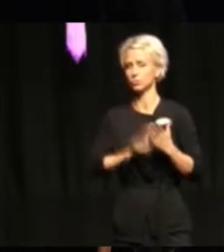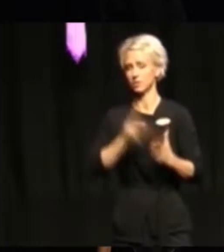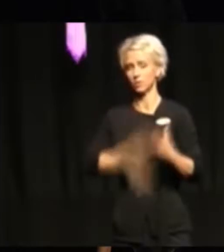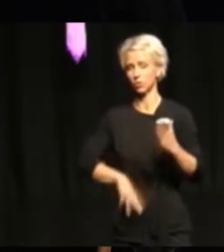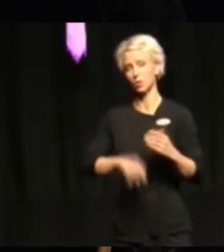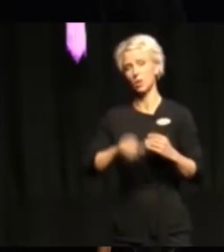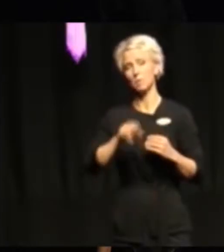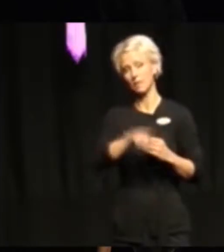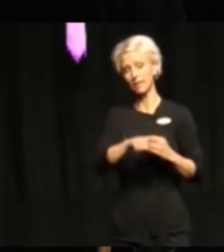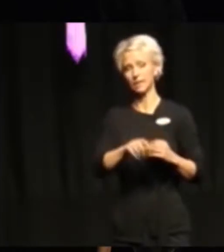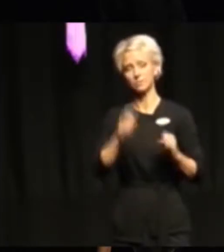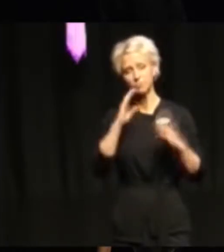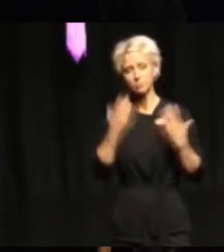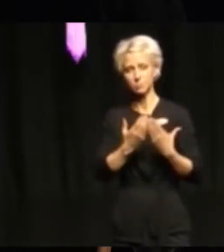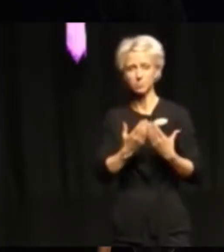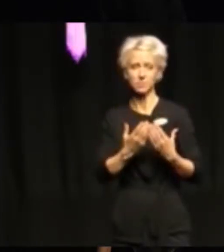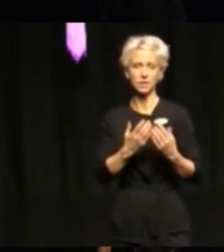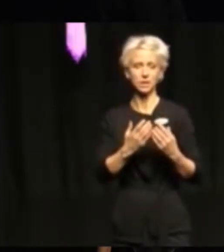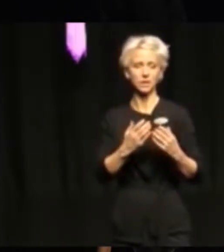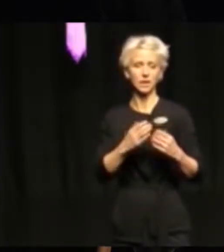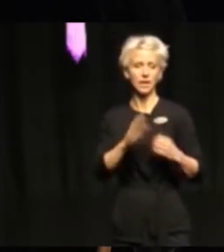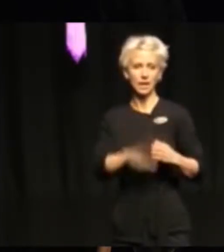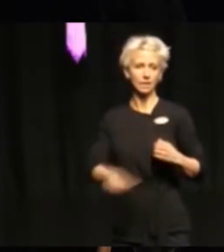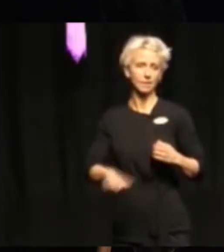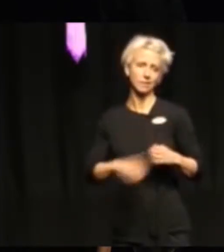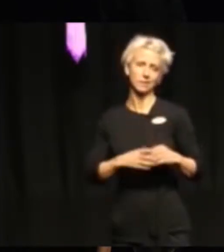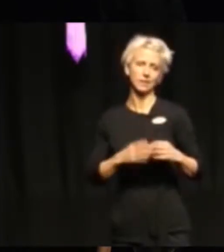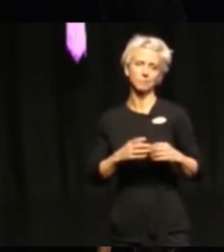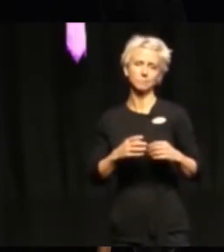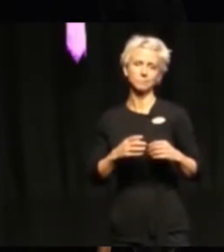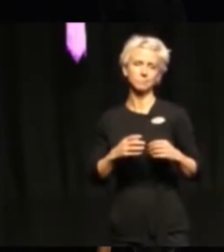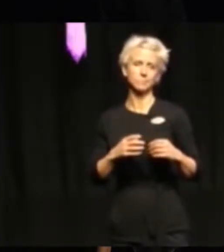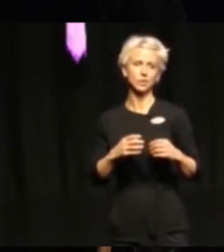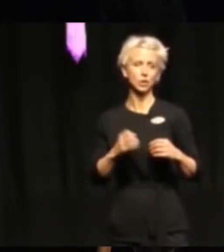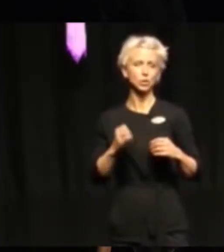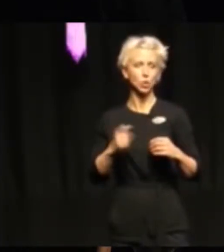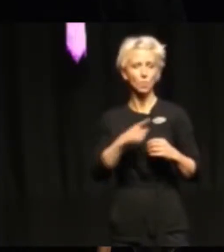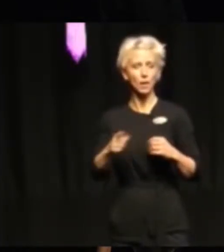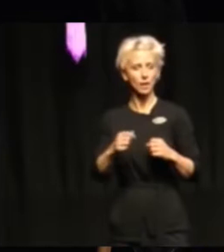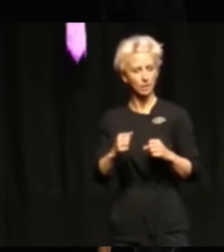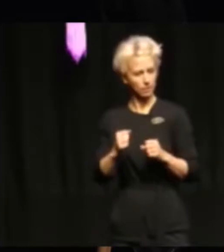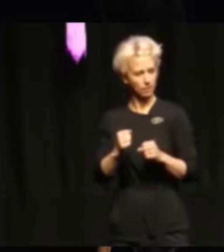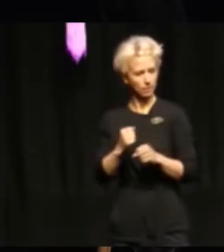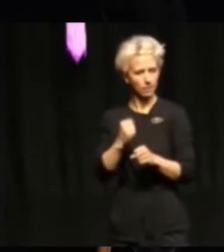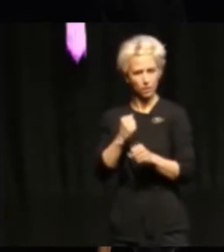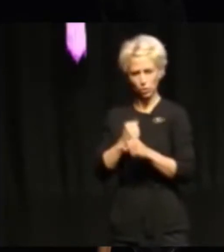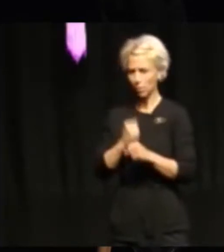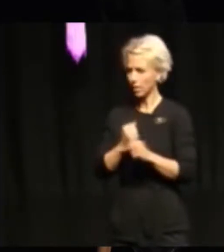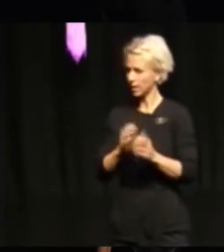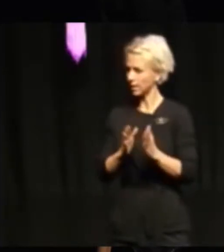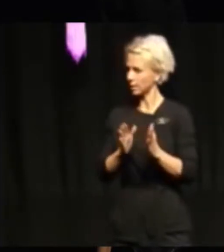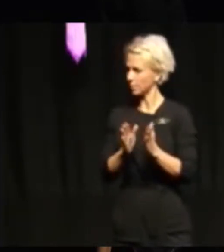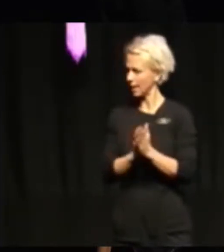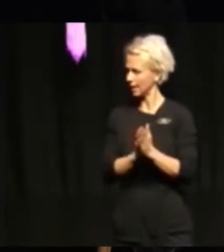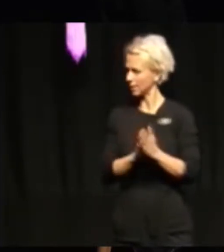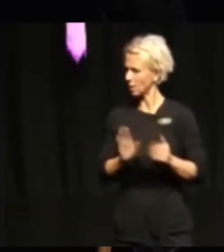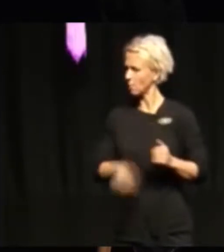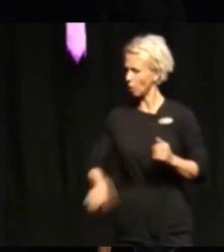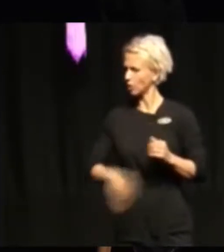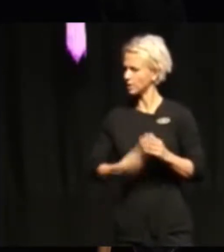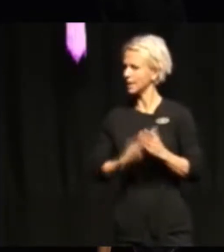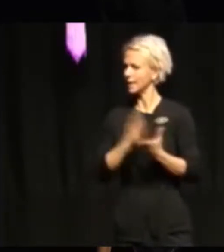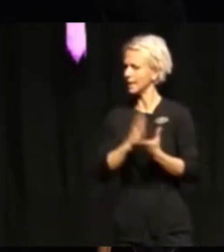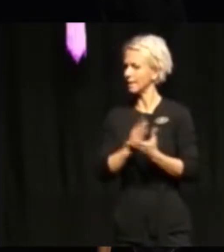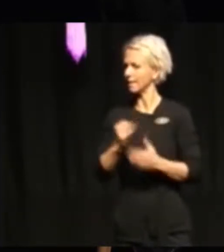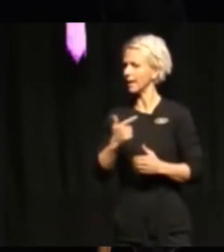child under the jurisdiction. So it's much less ambiguous. So if you're dealing with child rights, you don't have to wonder whether or not the country's ratified